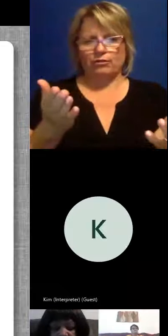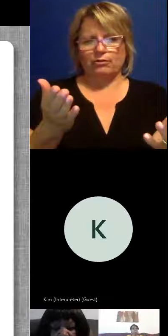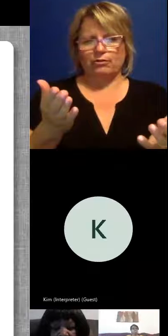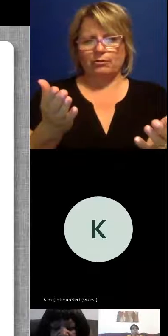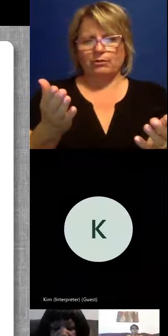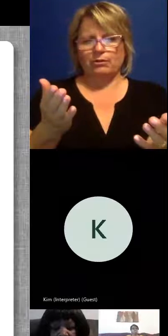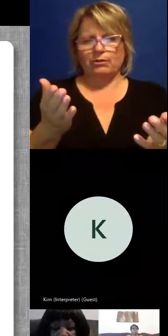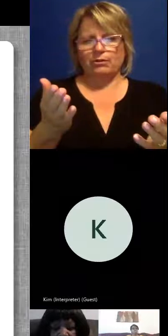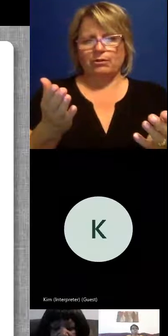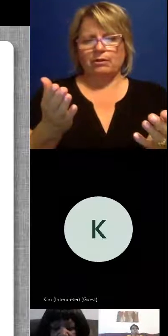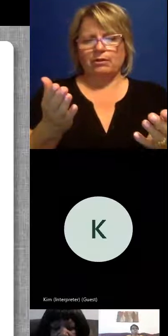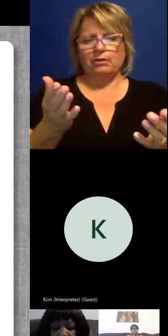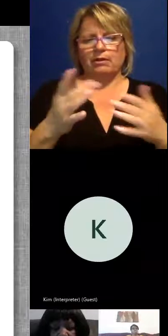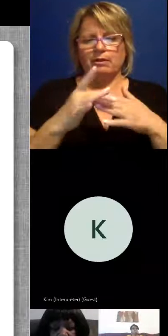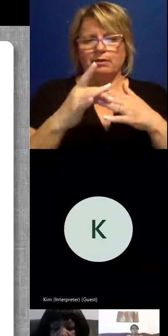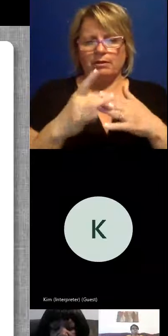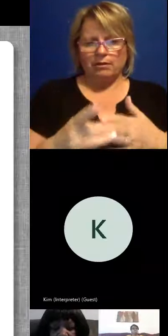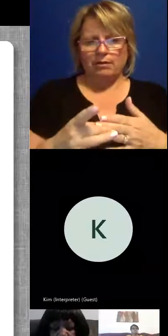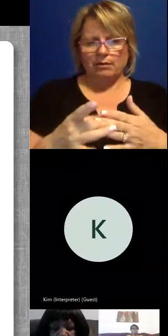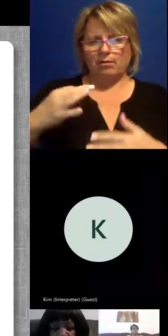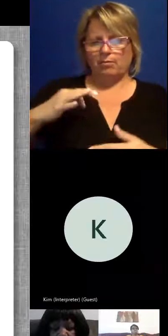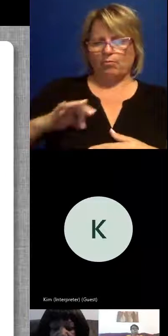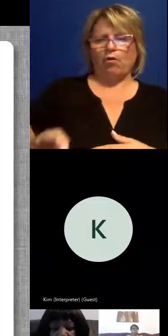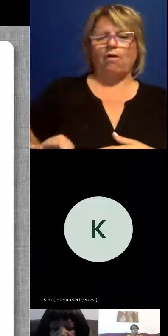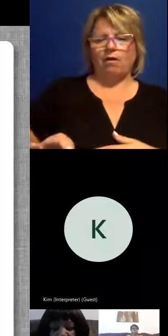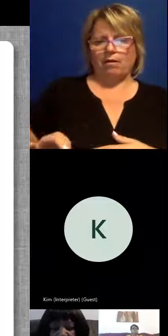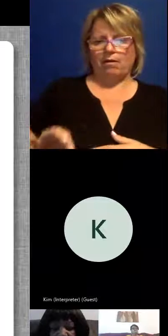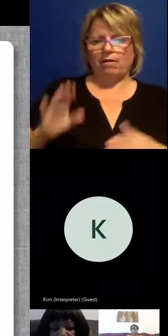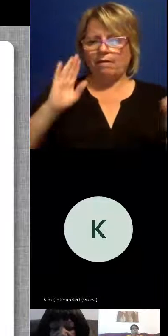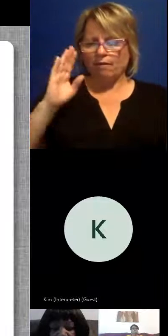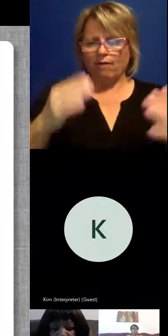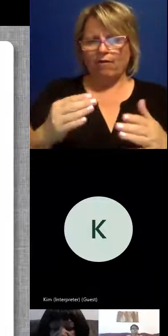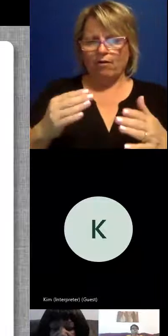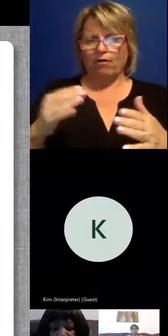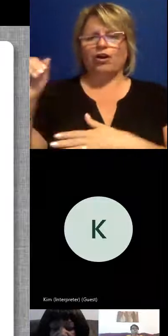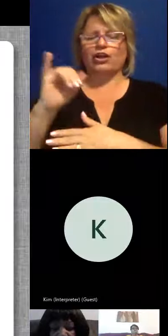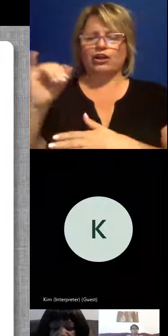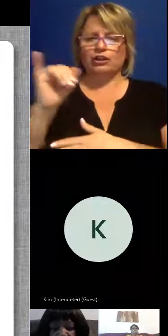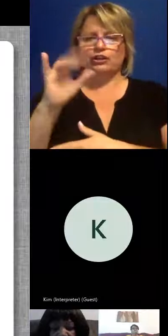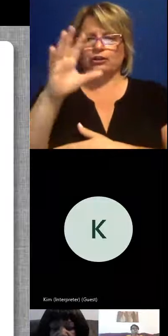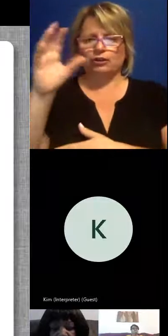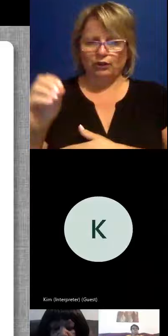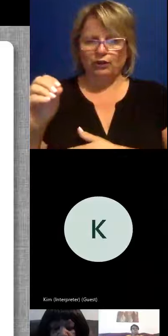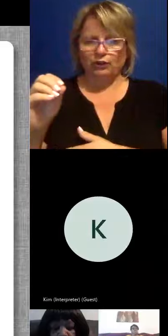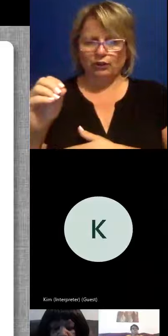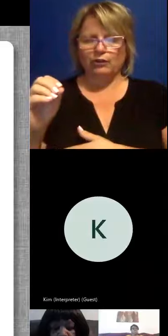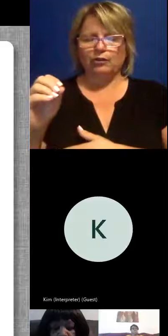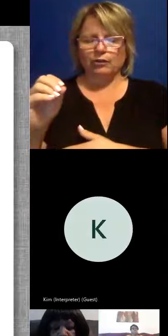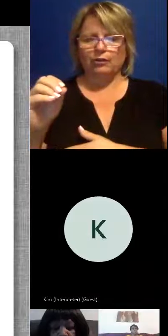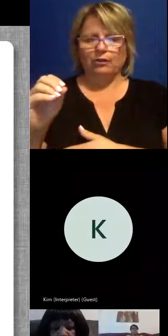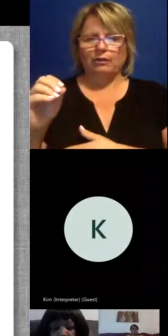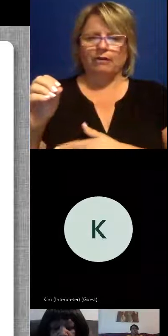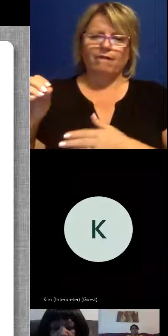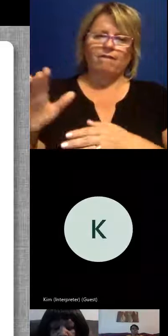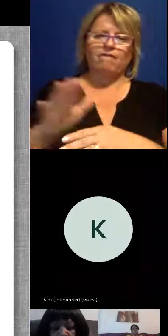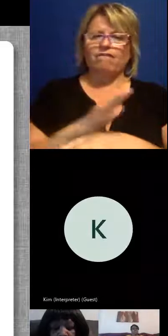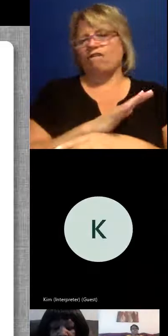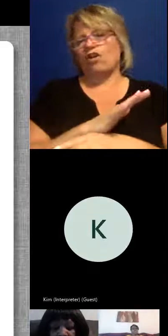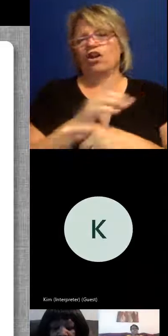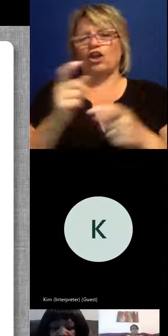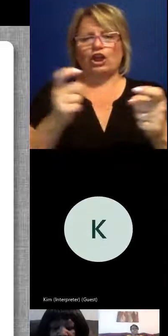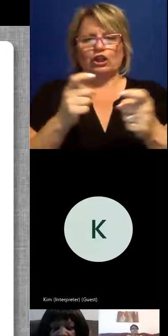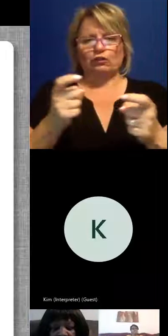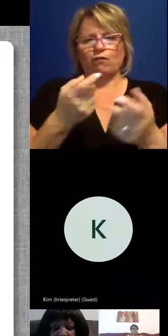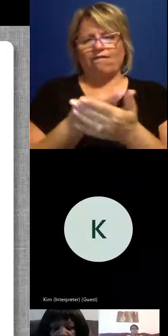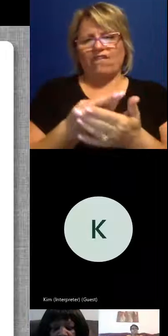to profit focused insurance companies having full financial control. A